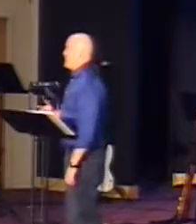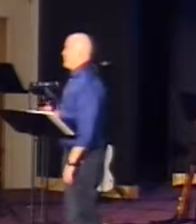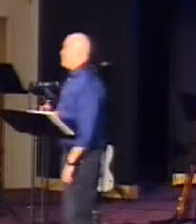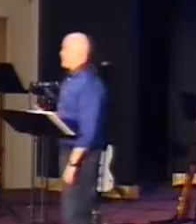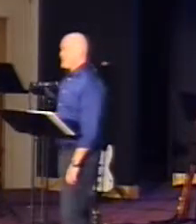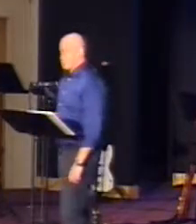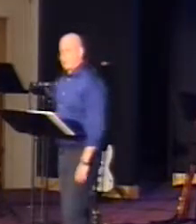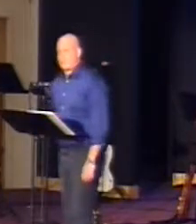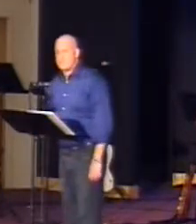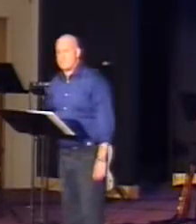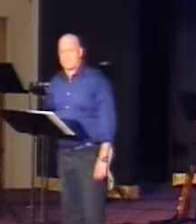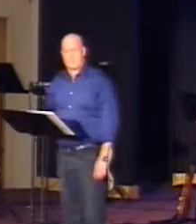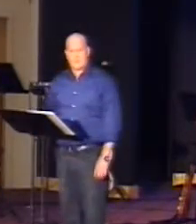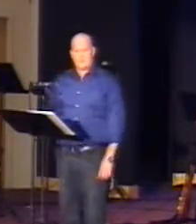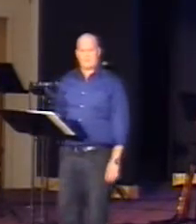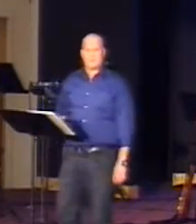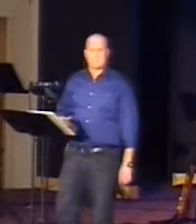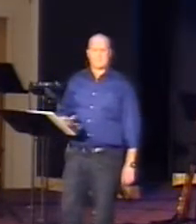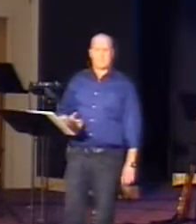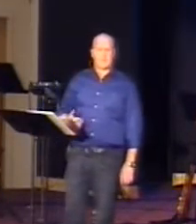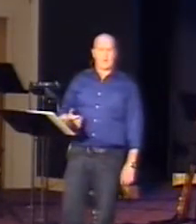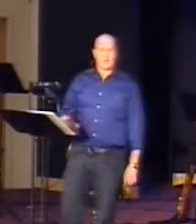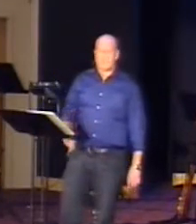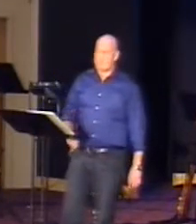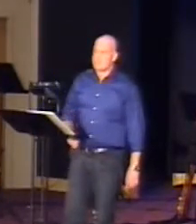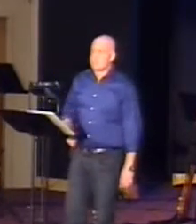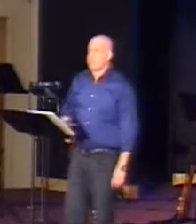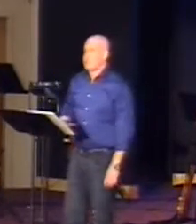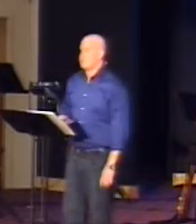is the priest of a region, which means he's pretty